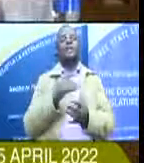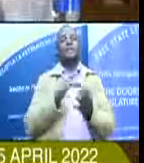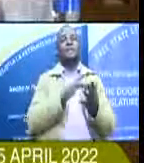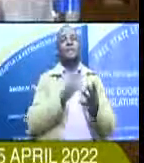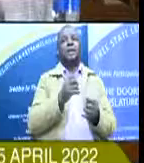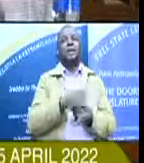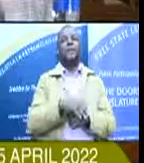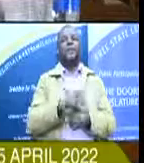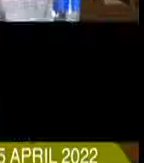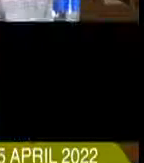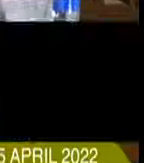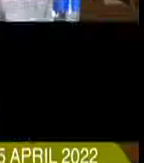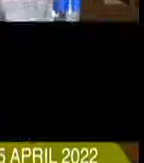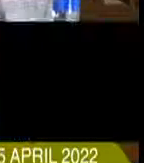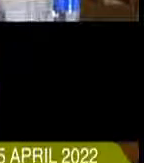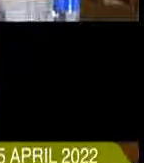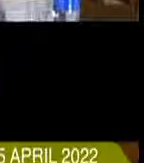date,